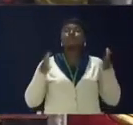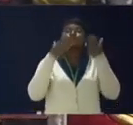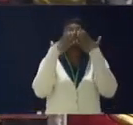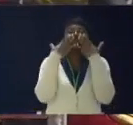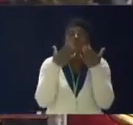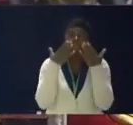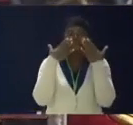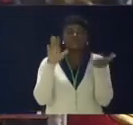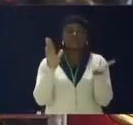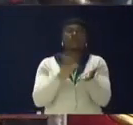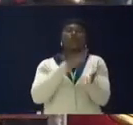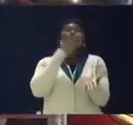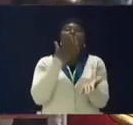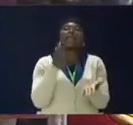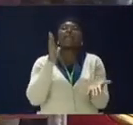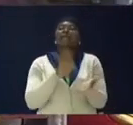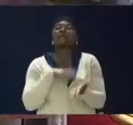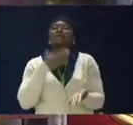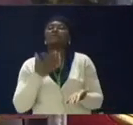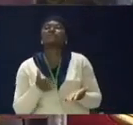Thank you, Father.